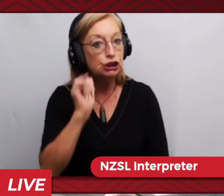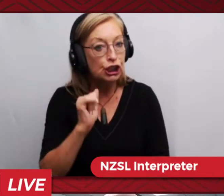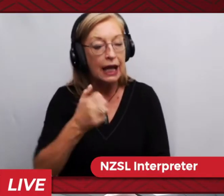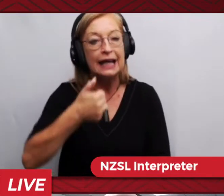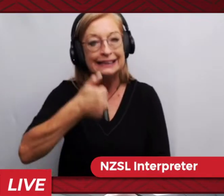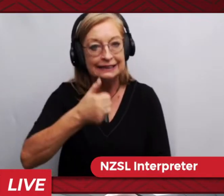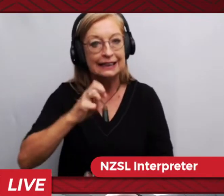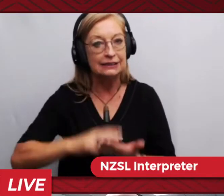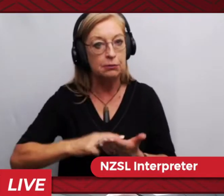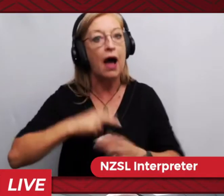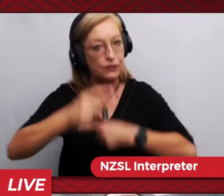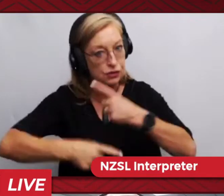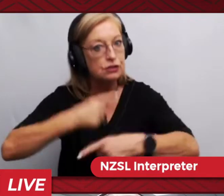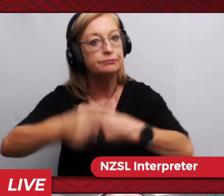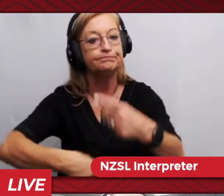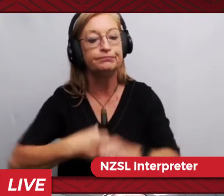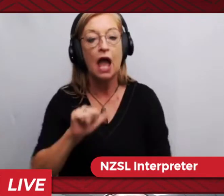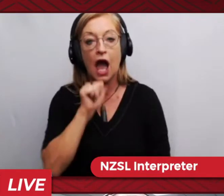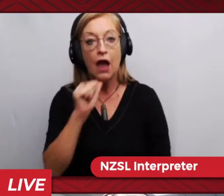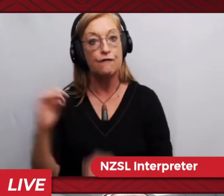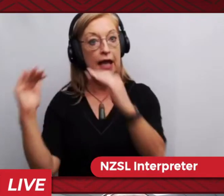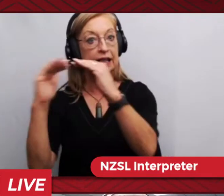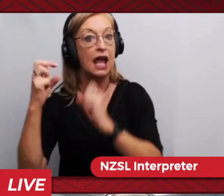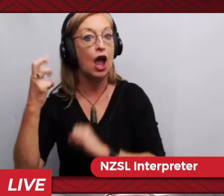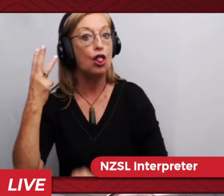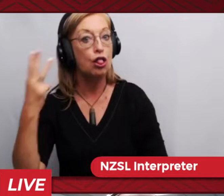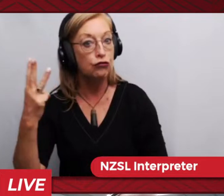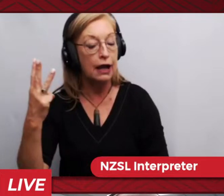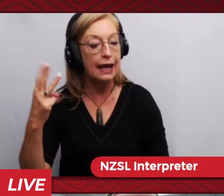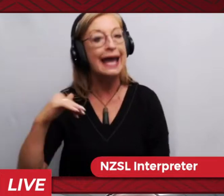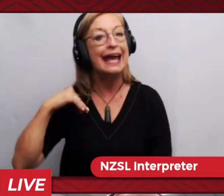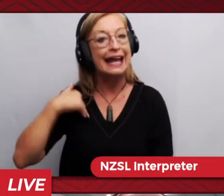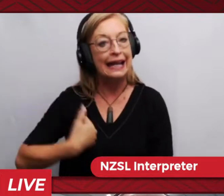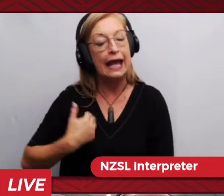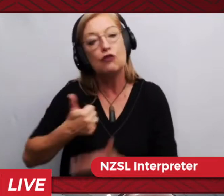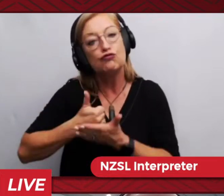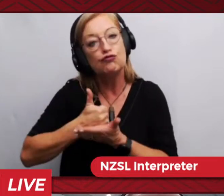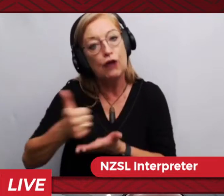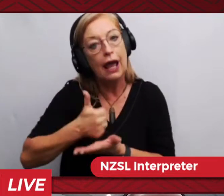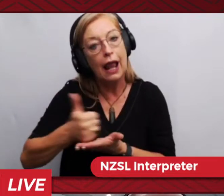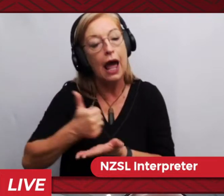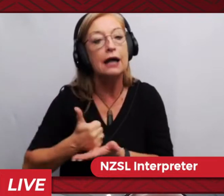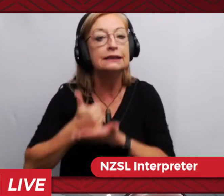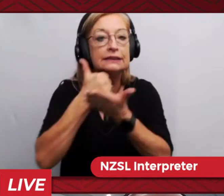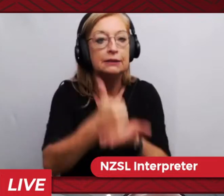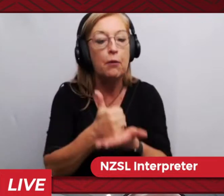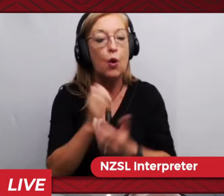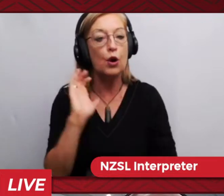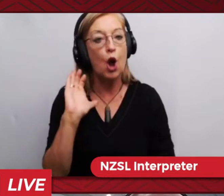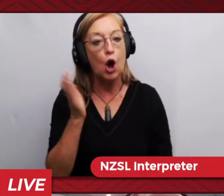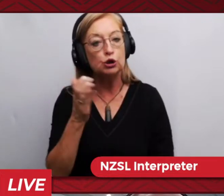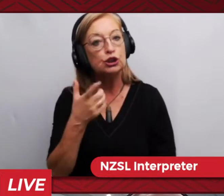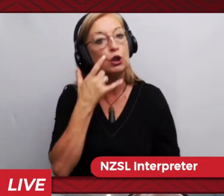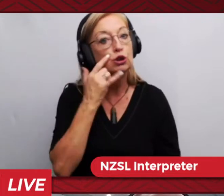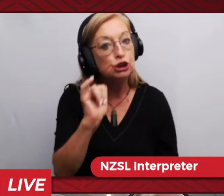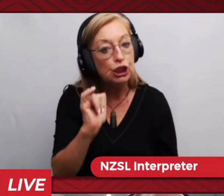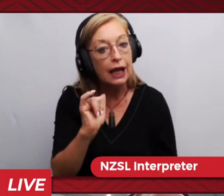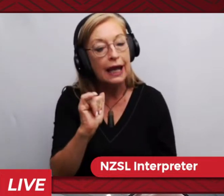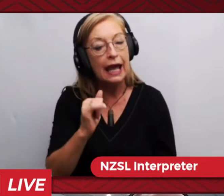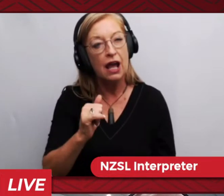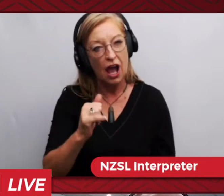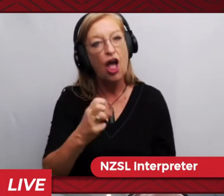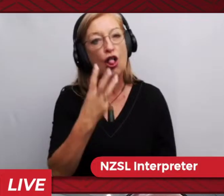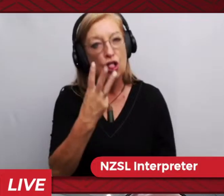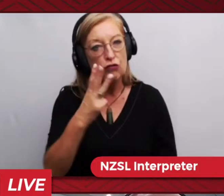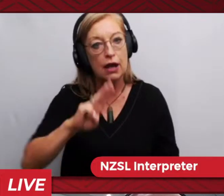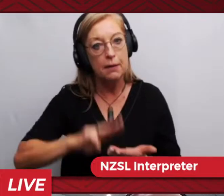months. If you're in tier 3, that requires some regular support and the host is expected to check in with you every 3